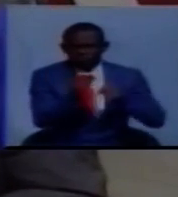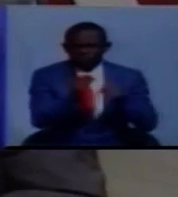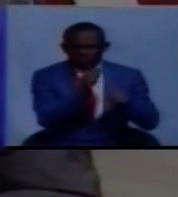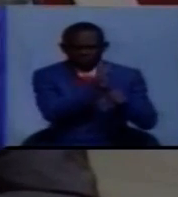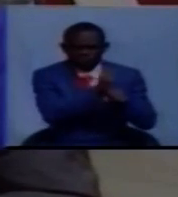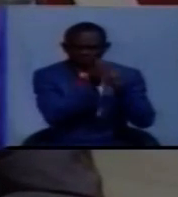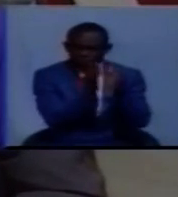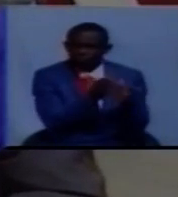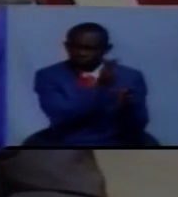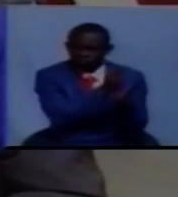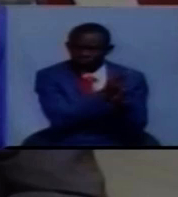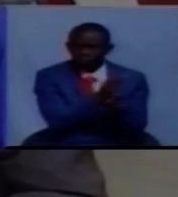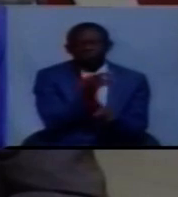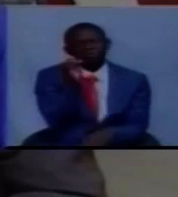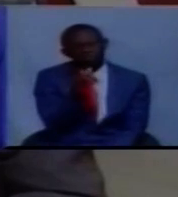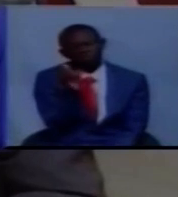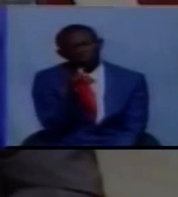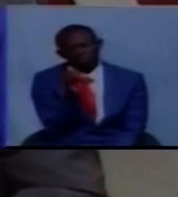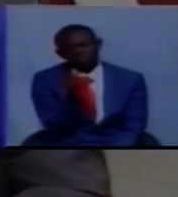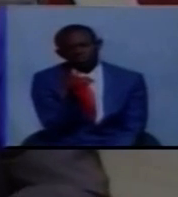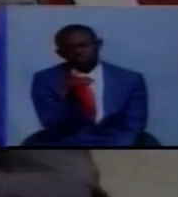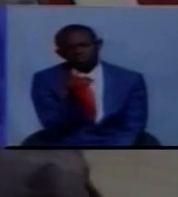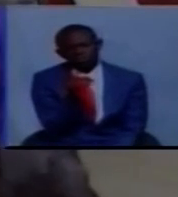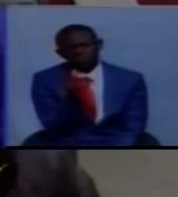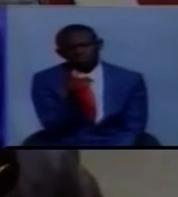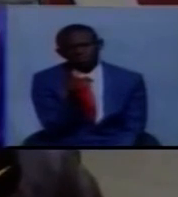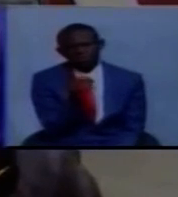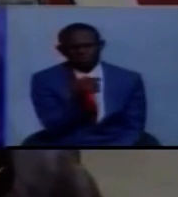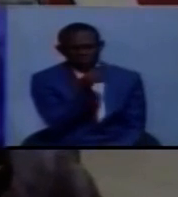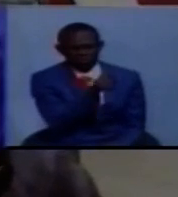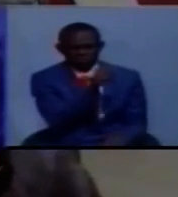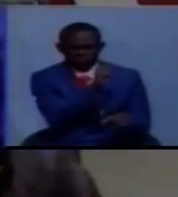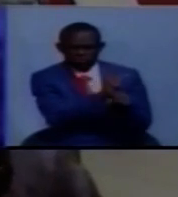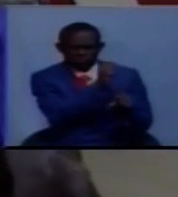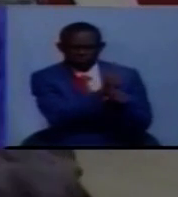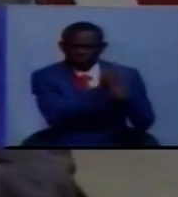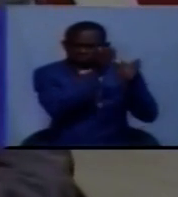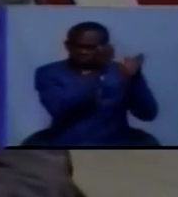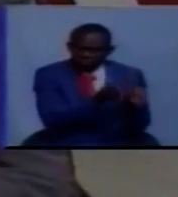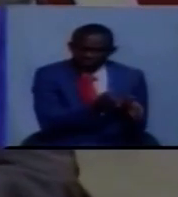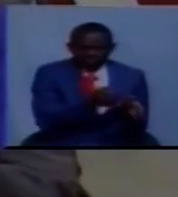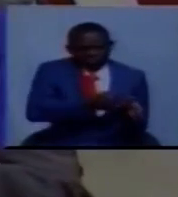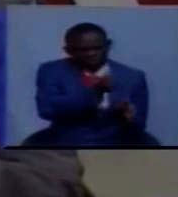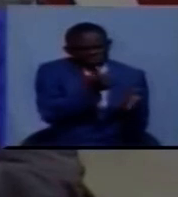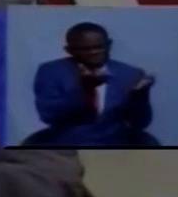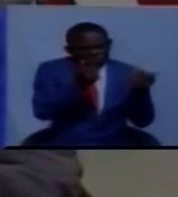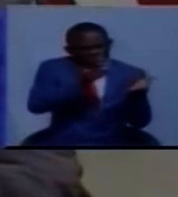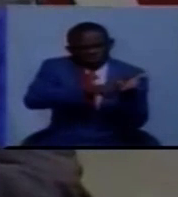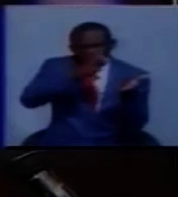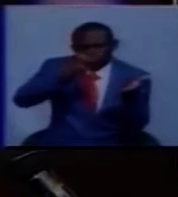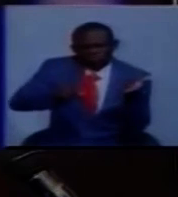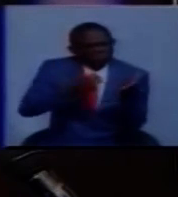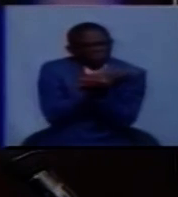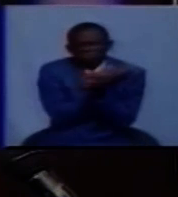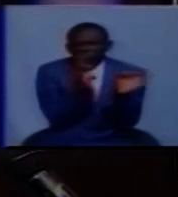you can't say the employee has got to give reasons for why maybe they are looking for greener pastures, or because there's been some other. So the law favors